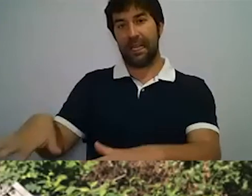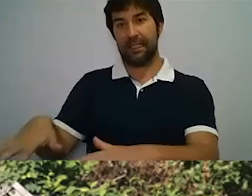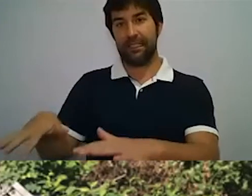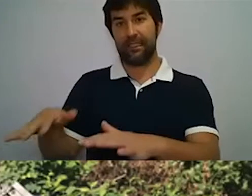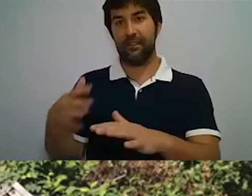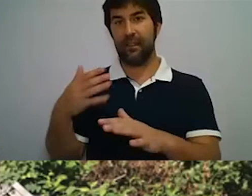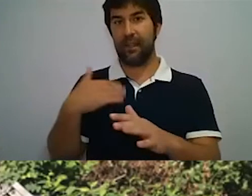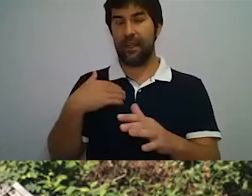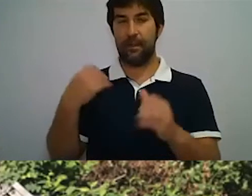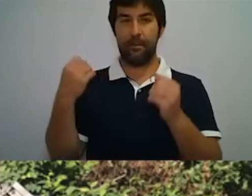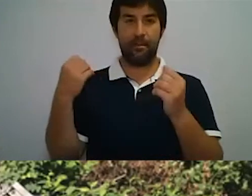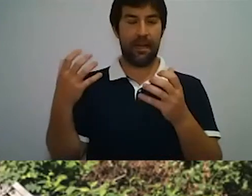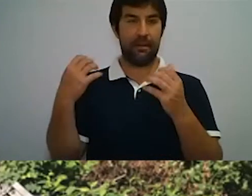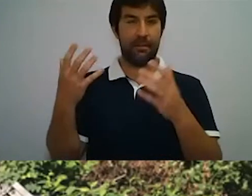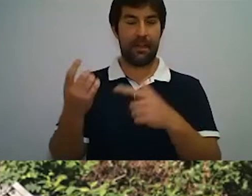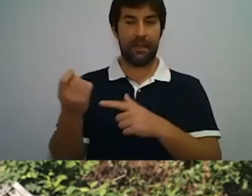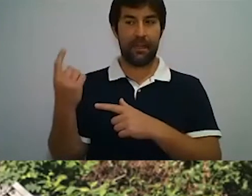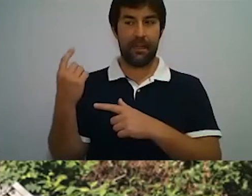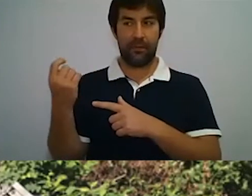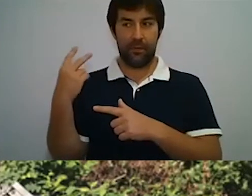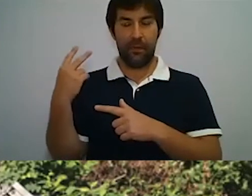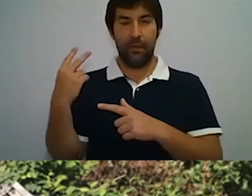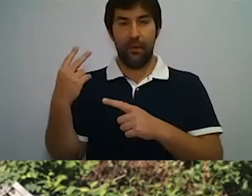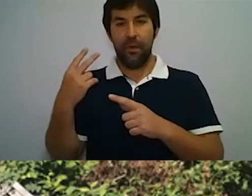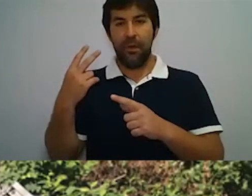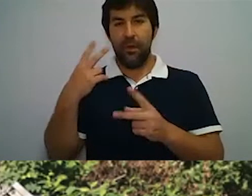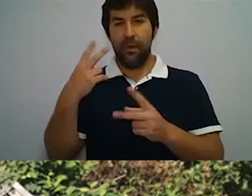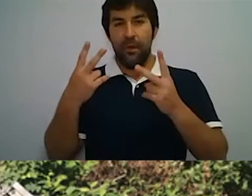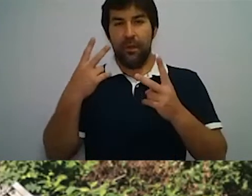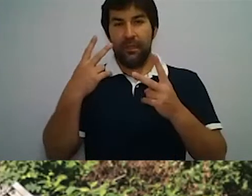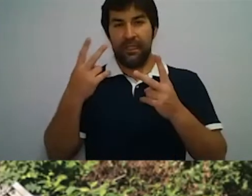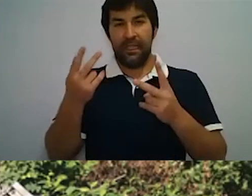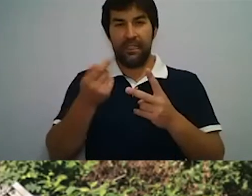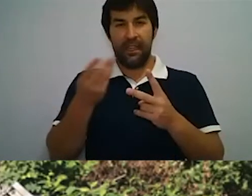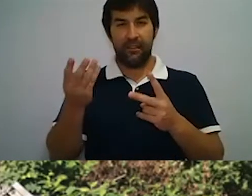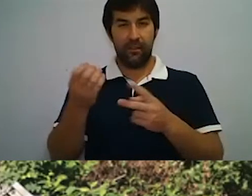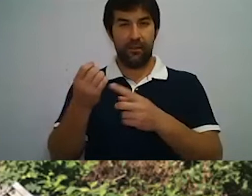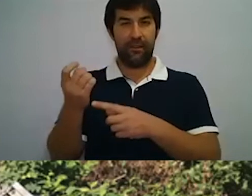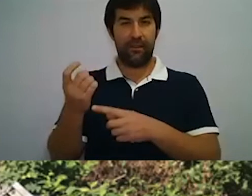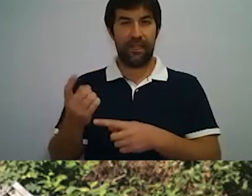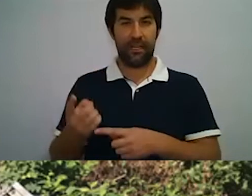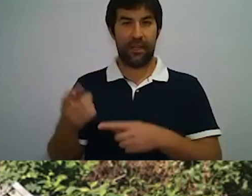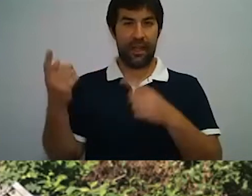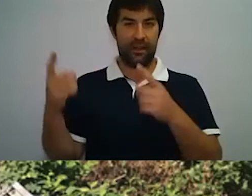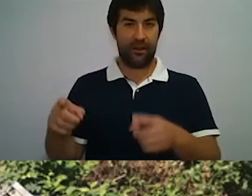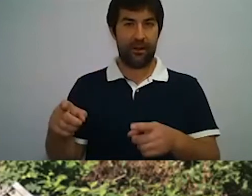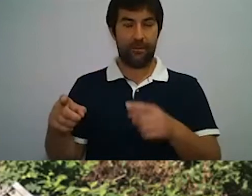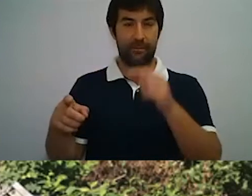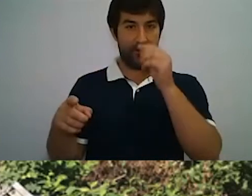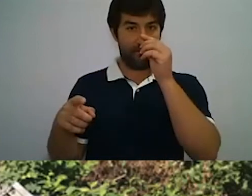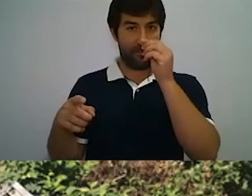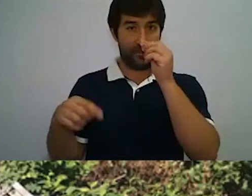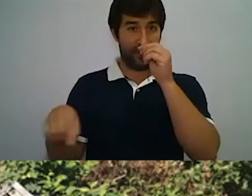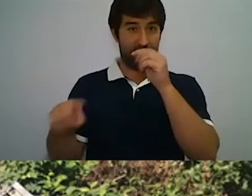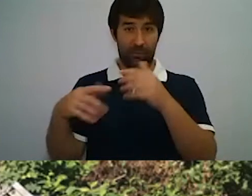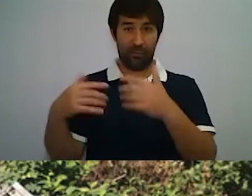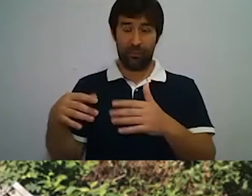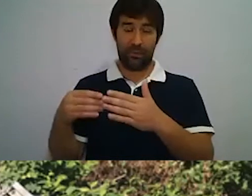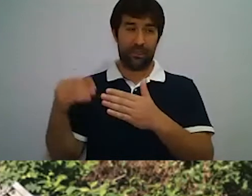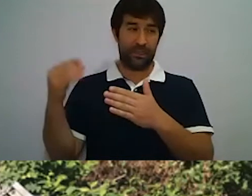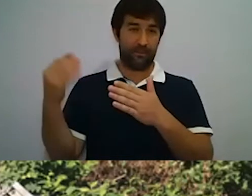that are using. So a very heavily used bridge, particularly those that carry transit, those that carry